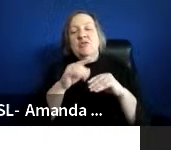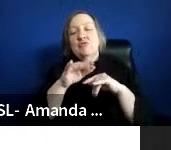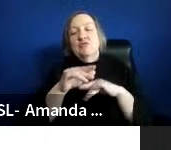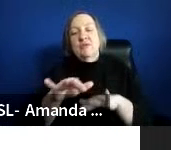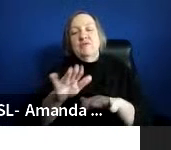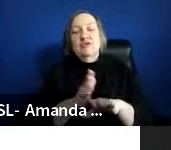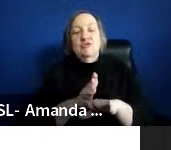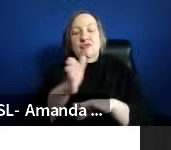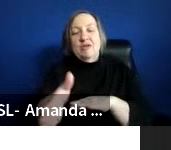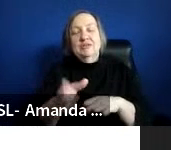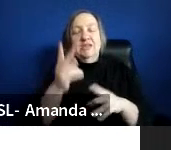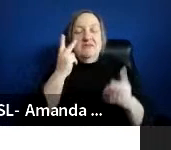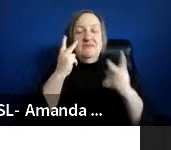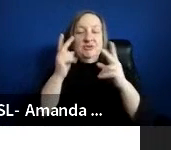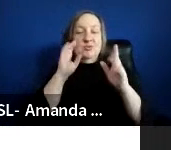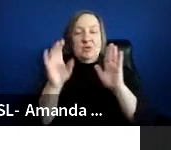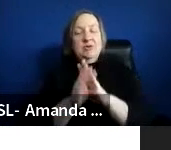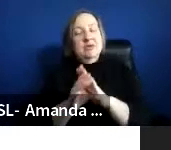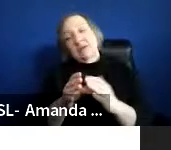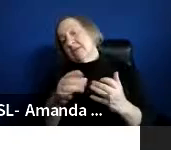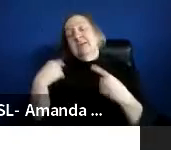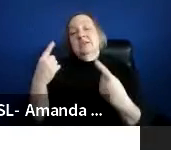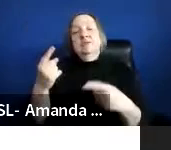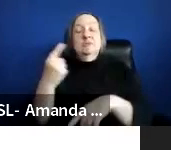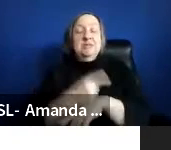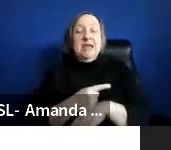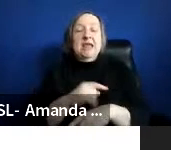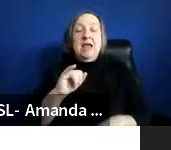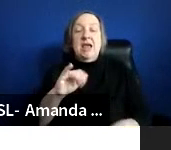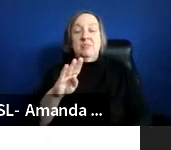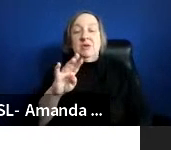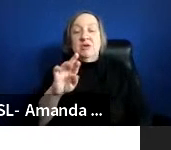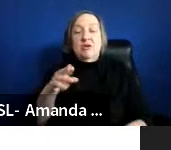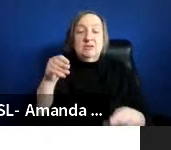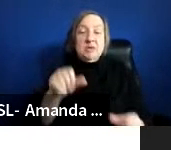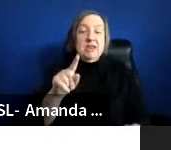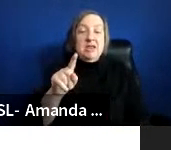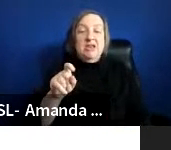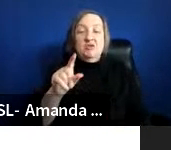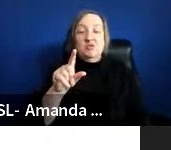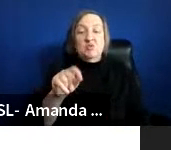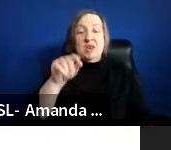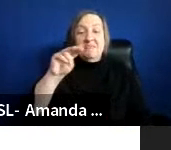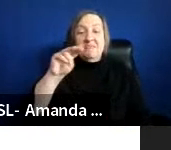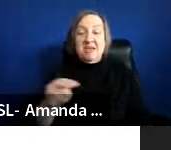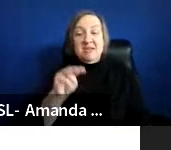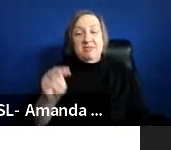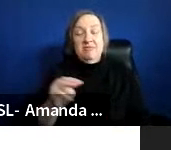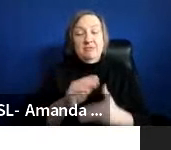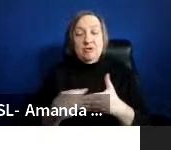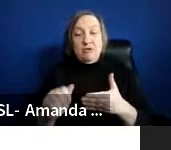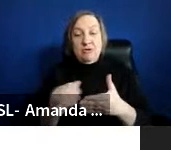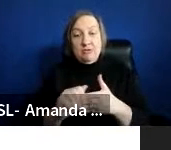visualizations. To date, the IBR has spent $120 million.